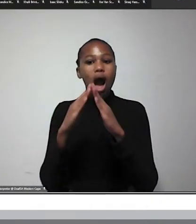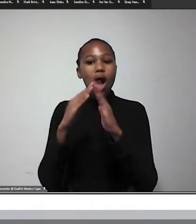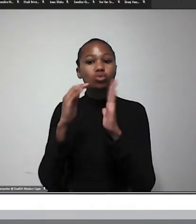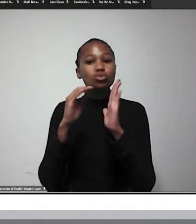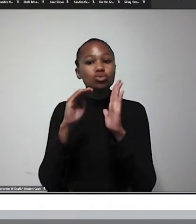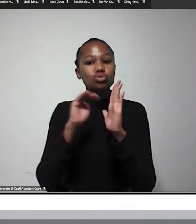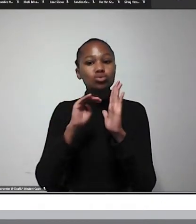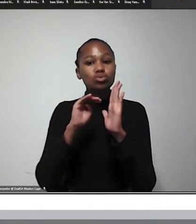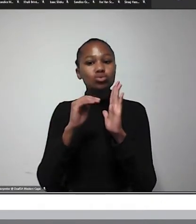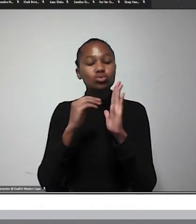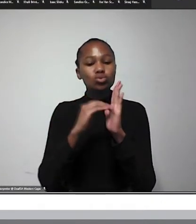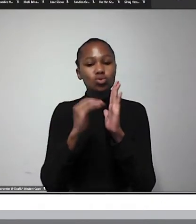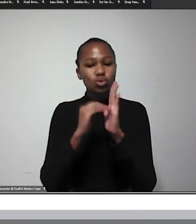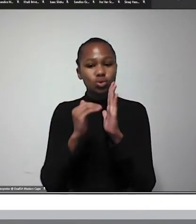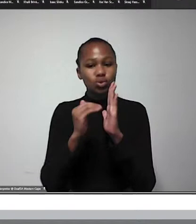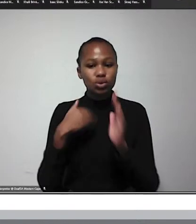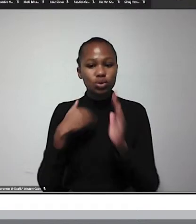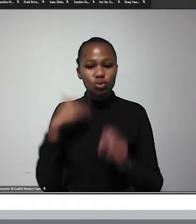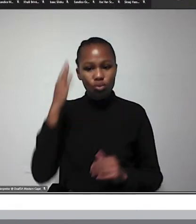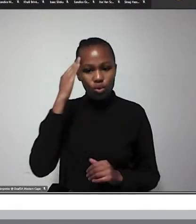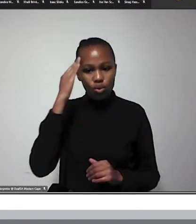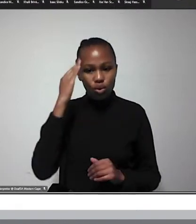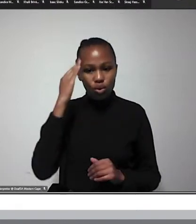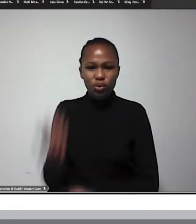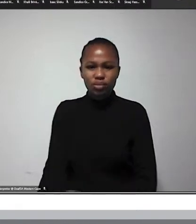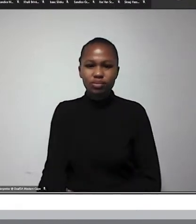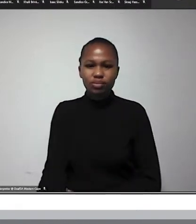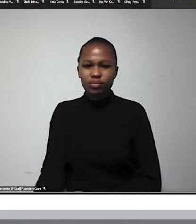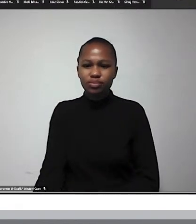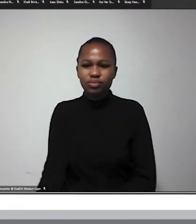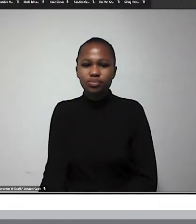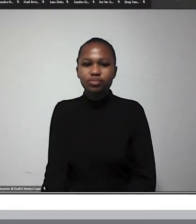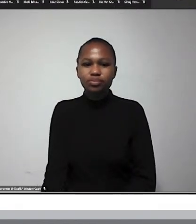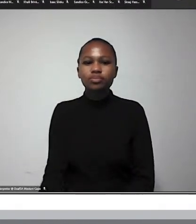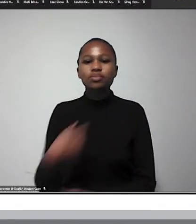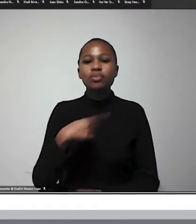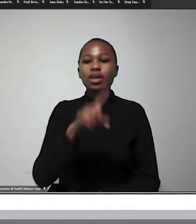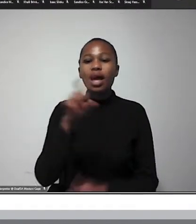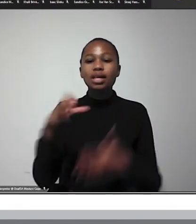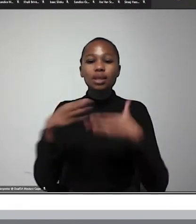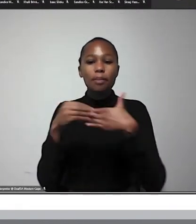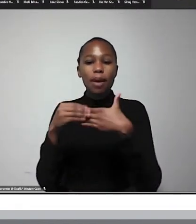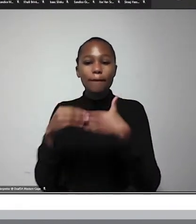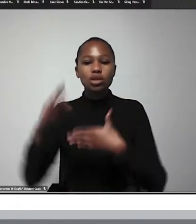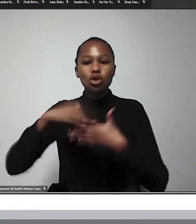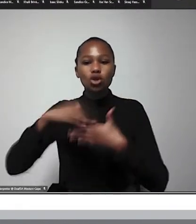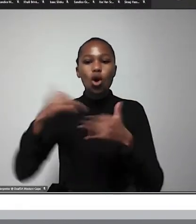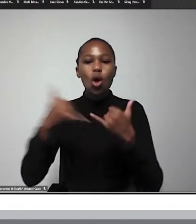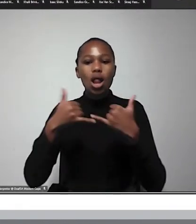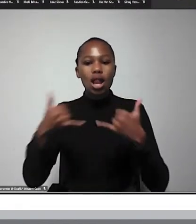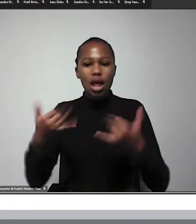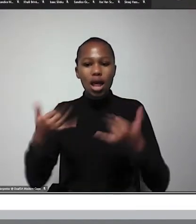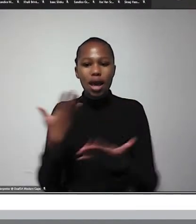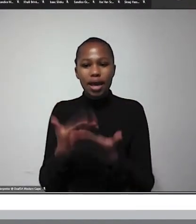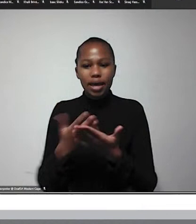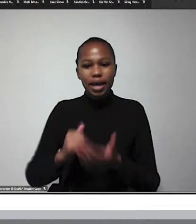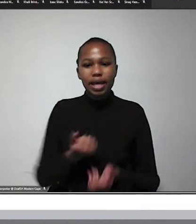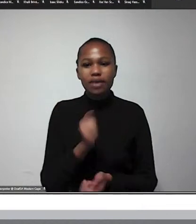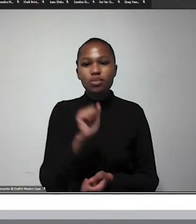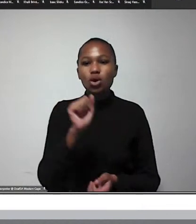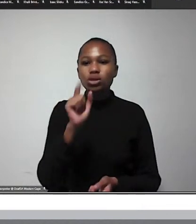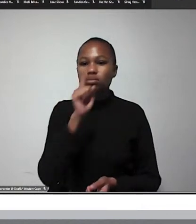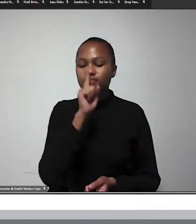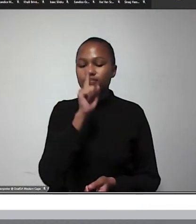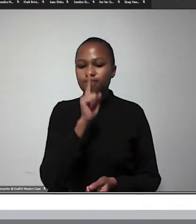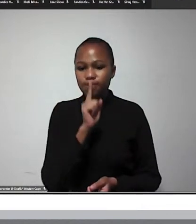just state them for the record. So I just ask of members online, if you could please keep yourselves muted and